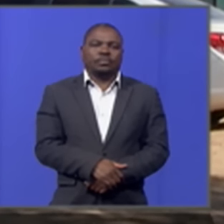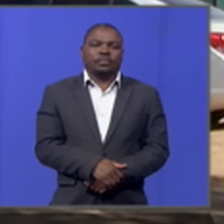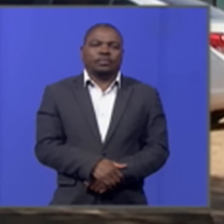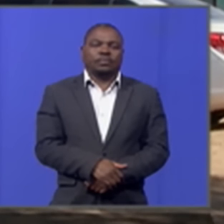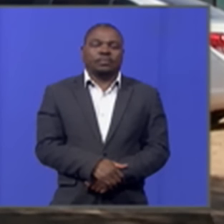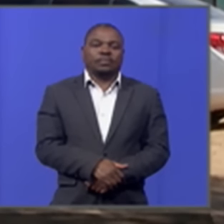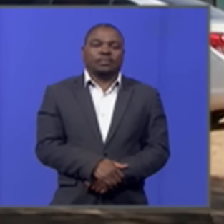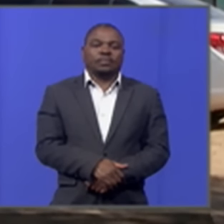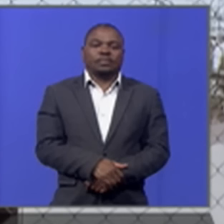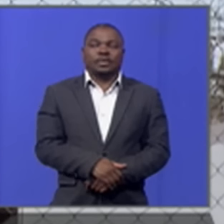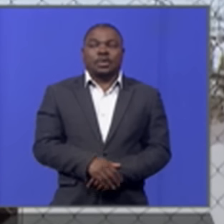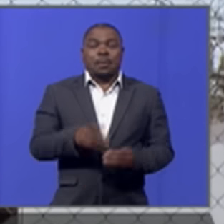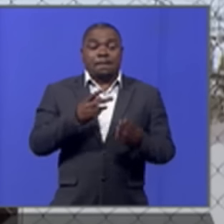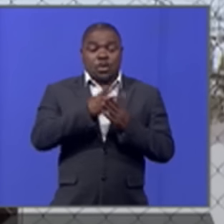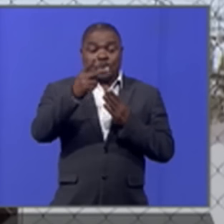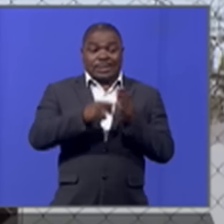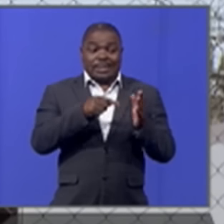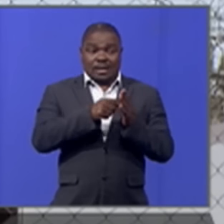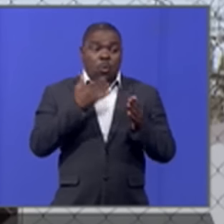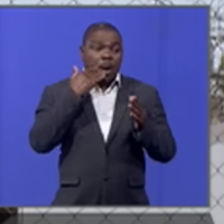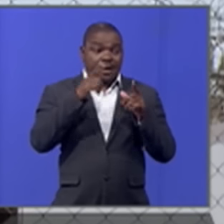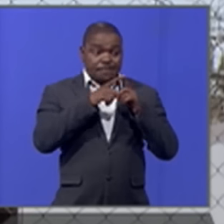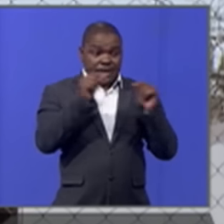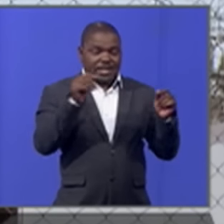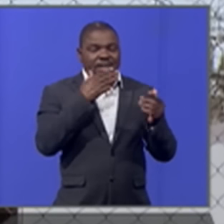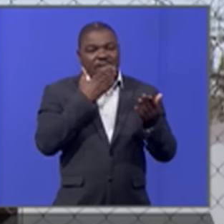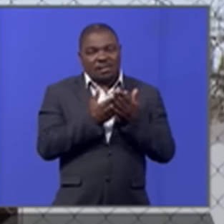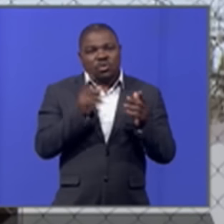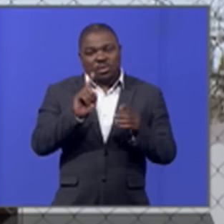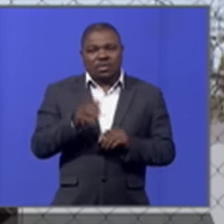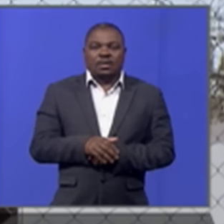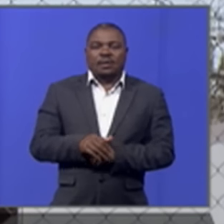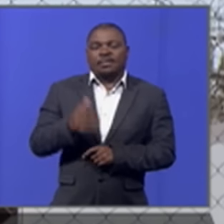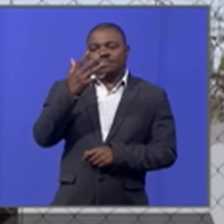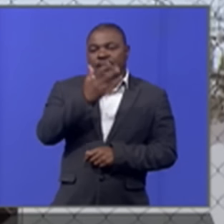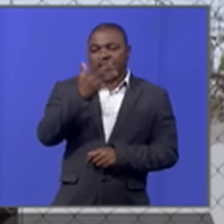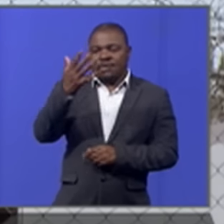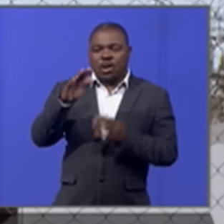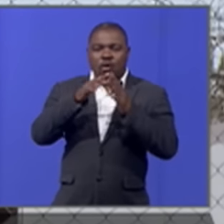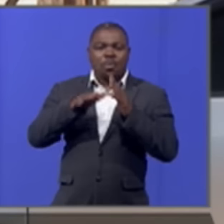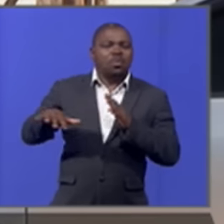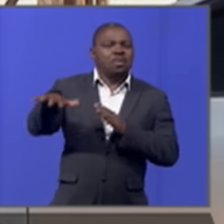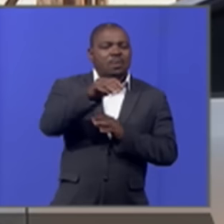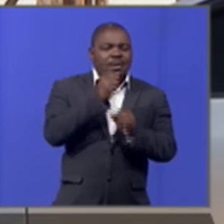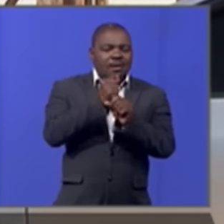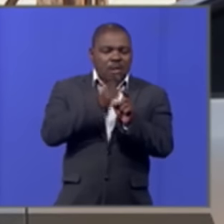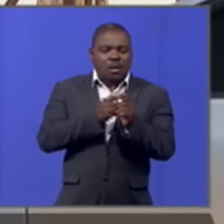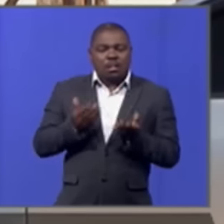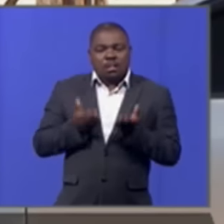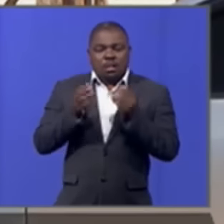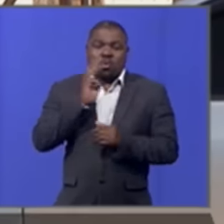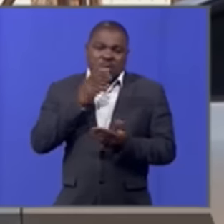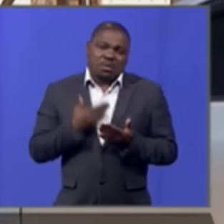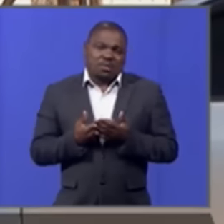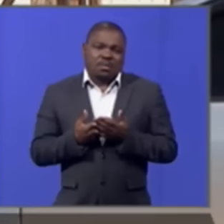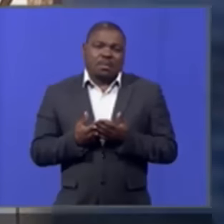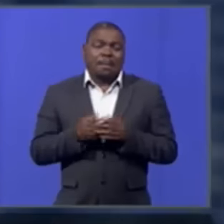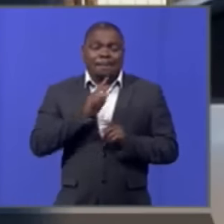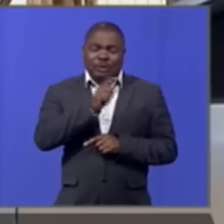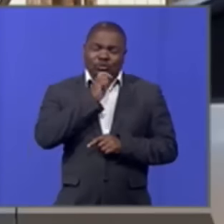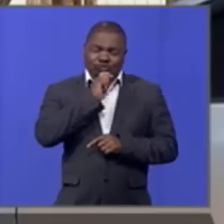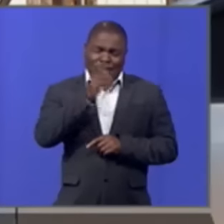Fa e setse konoseditswe projeke e tla tlamela dikgaolo di le 55 gaufi le Giane. Projeke e tshwanetse e ka